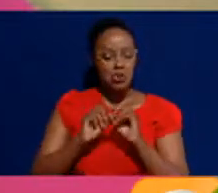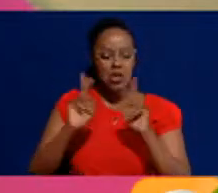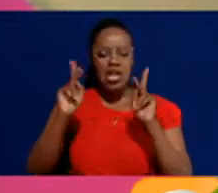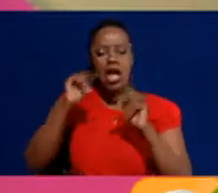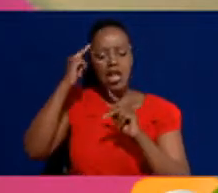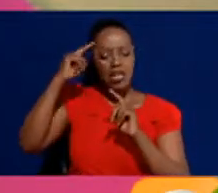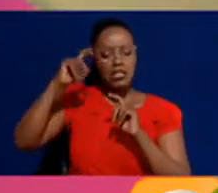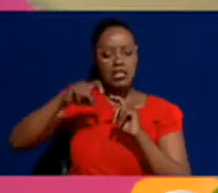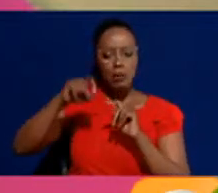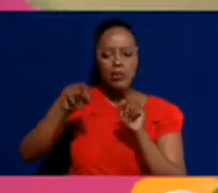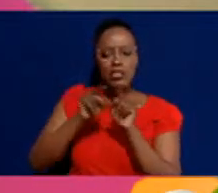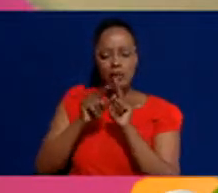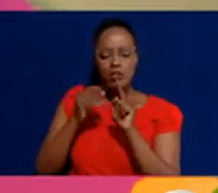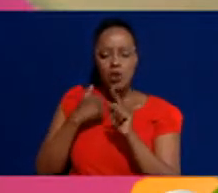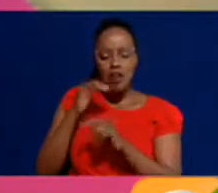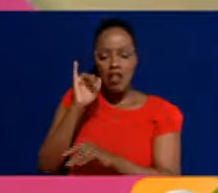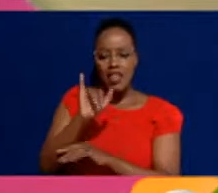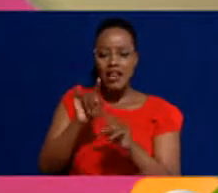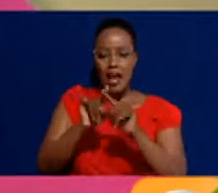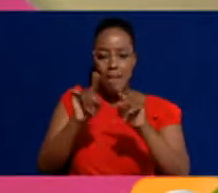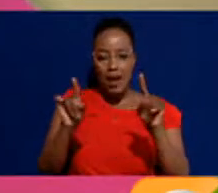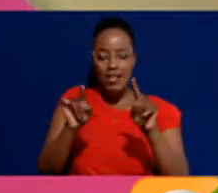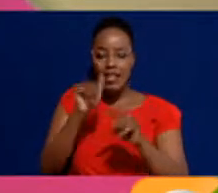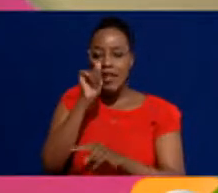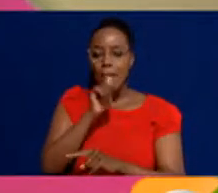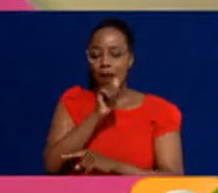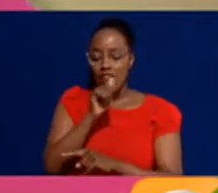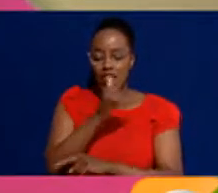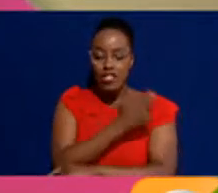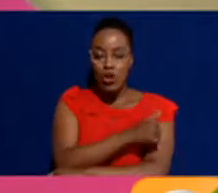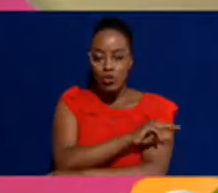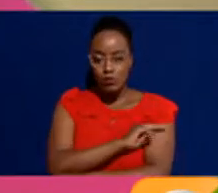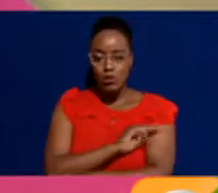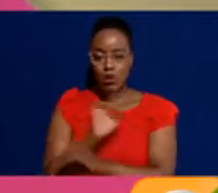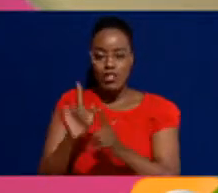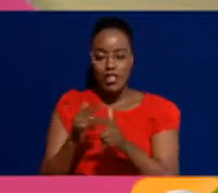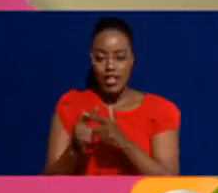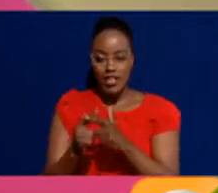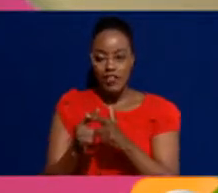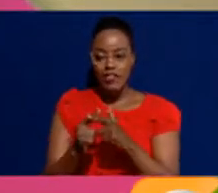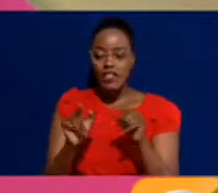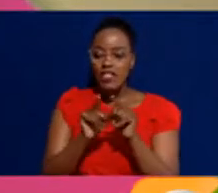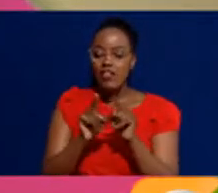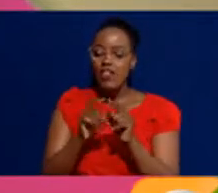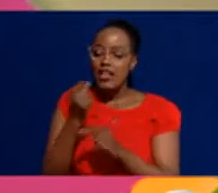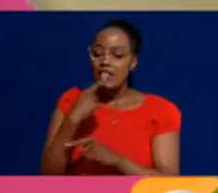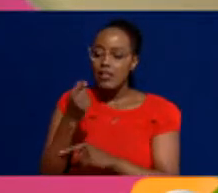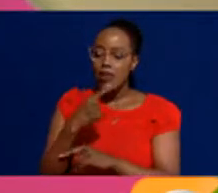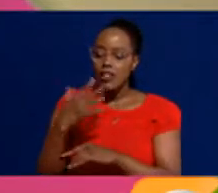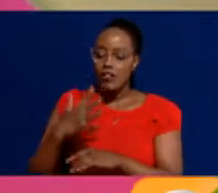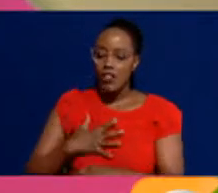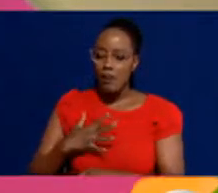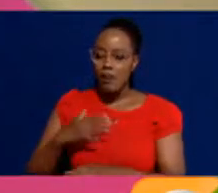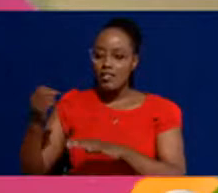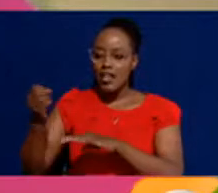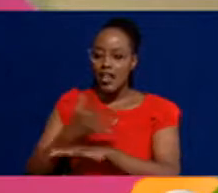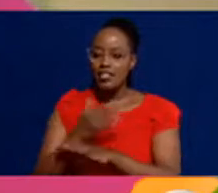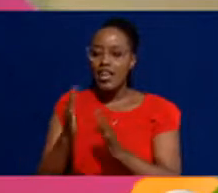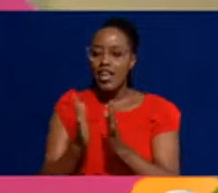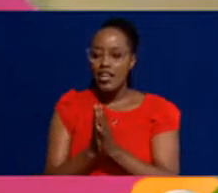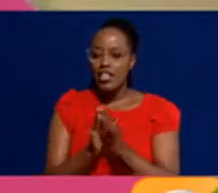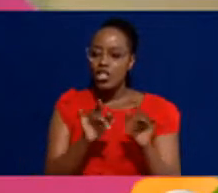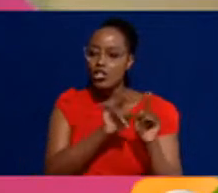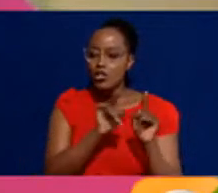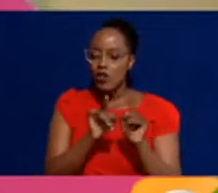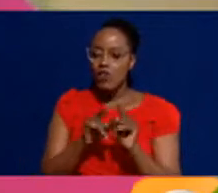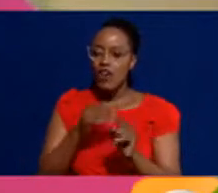should be adequately covered. But in private sector, because treatment of breast cancer and cancer generally